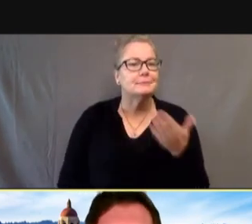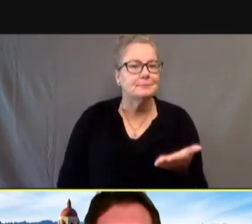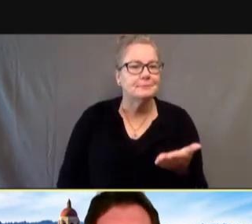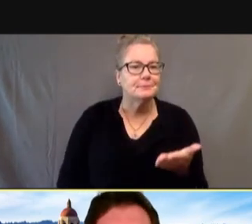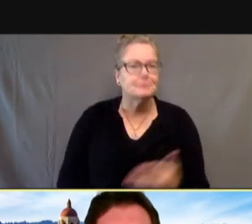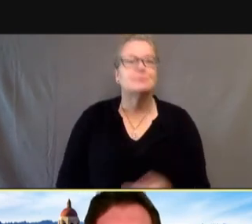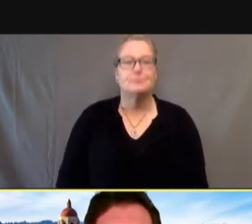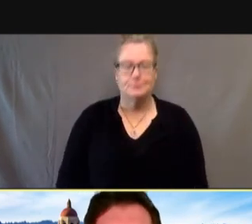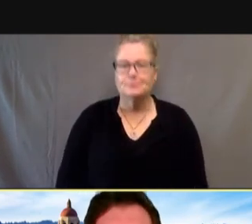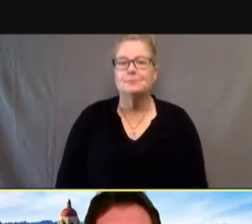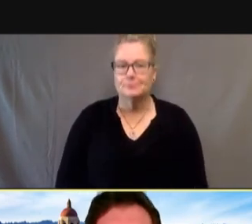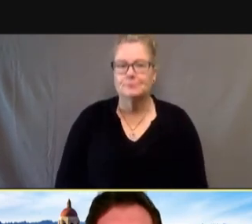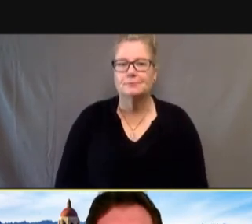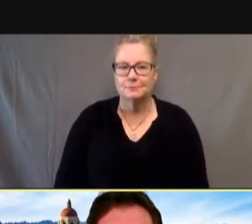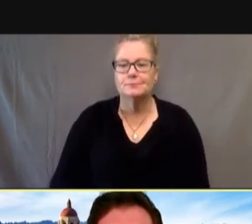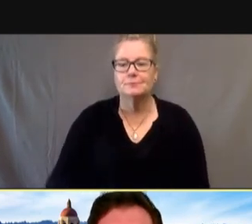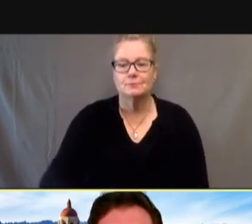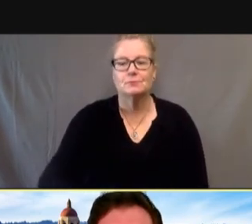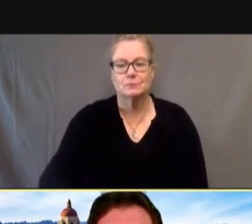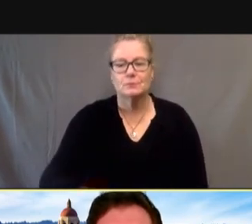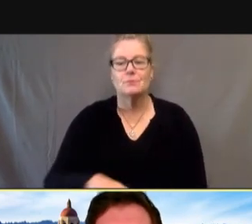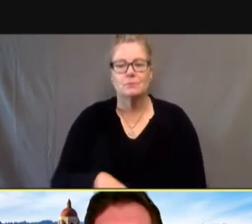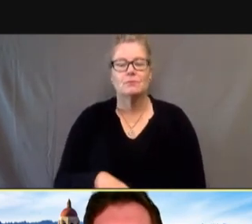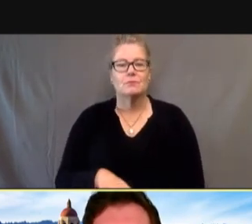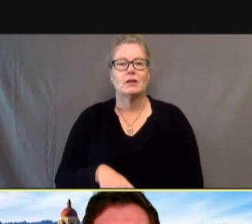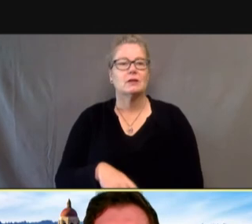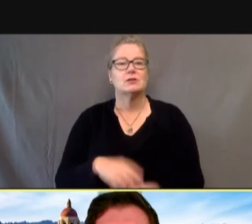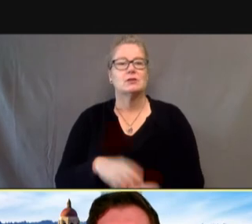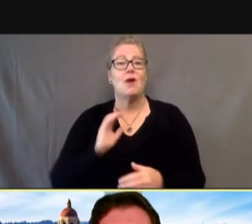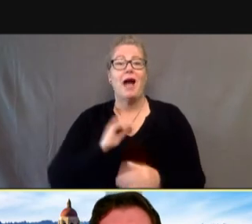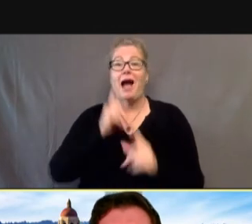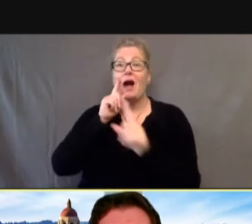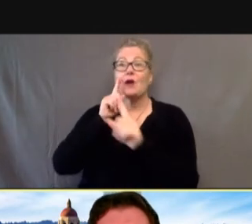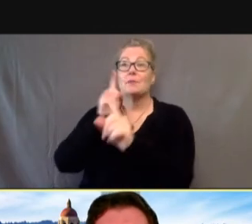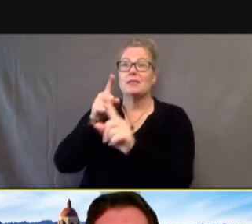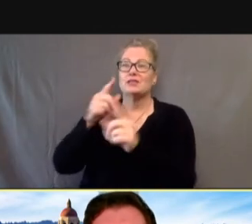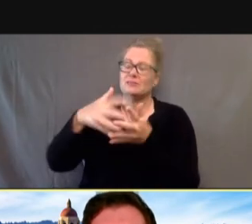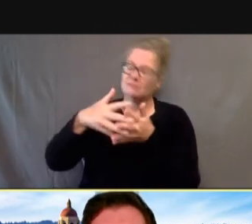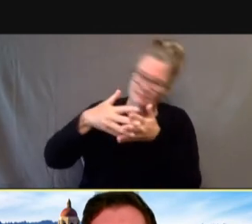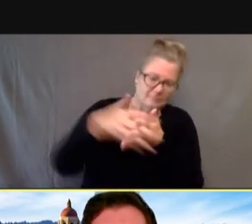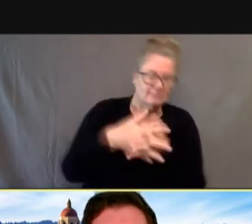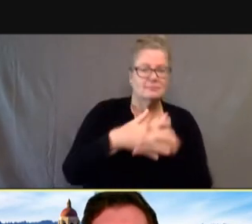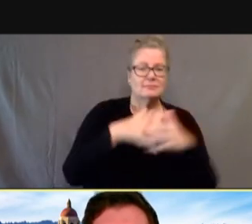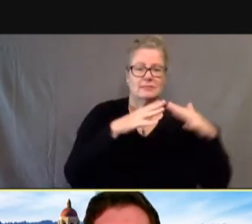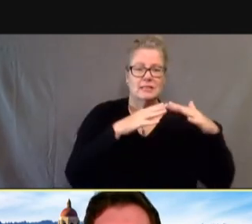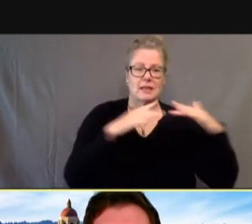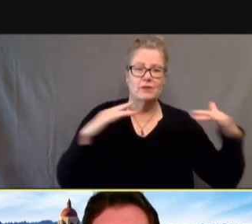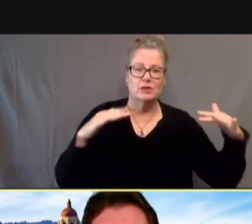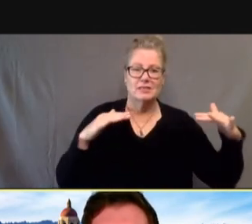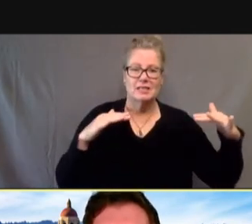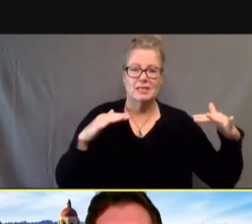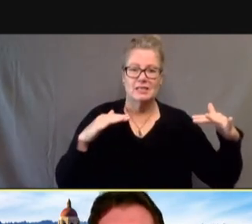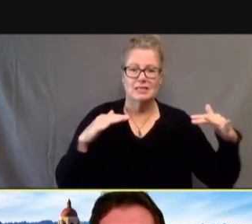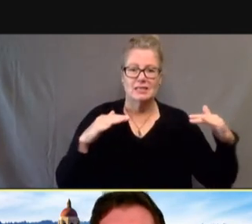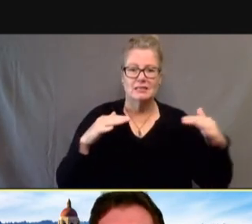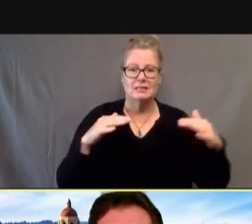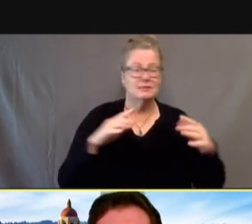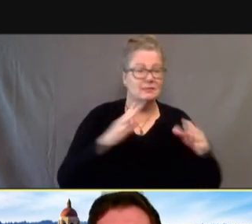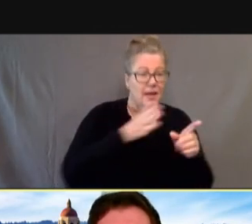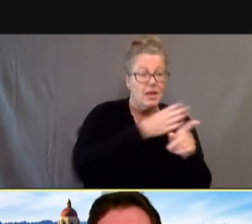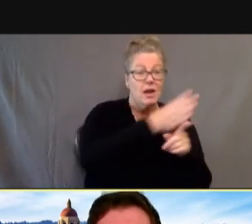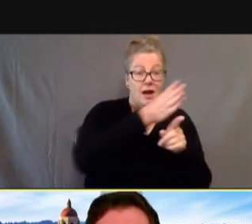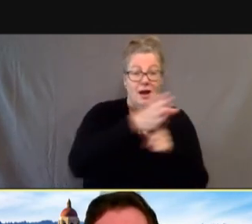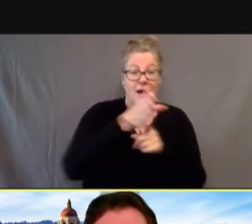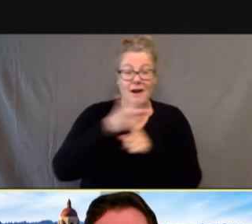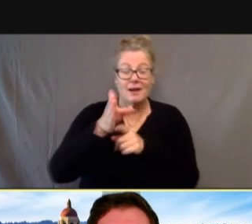So in rooting our mission within diversity efforts and integrating across Stanford entities, and then